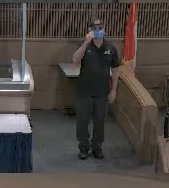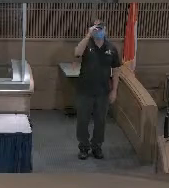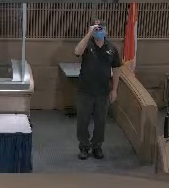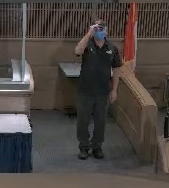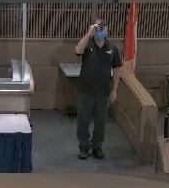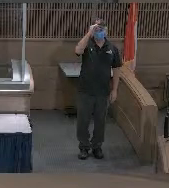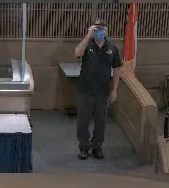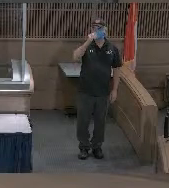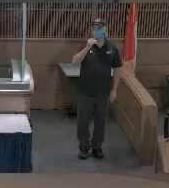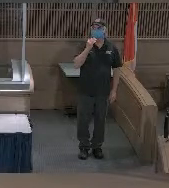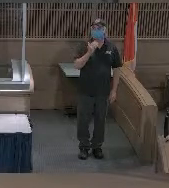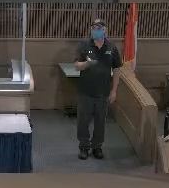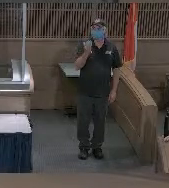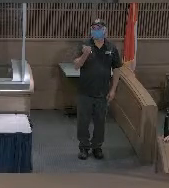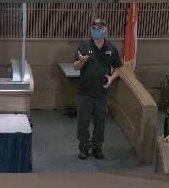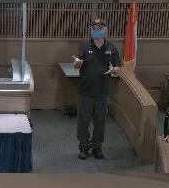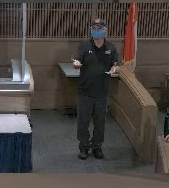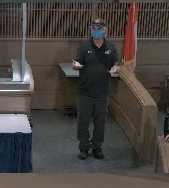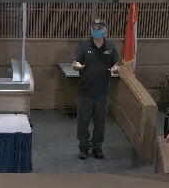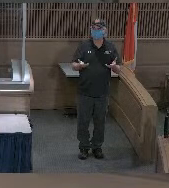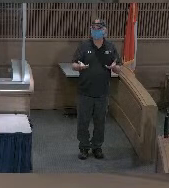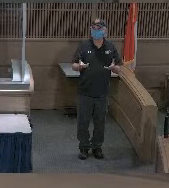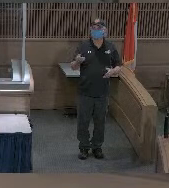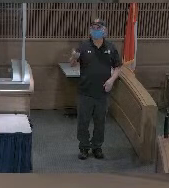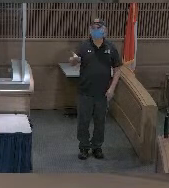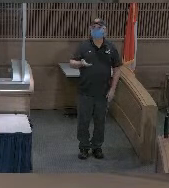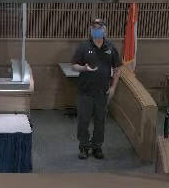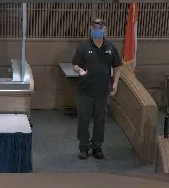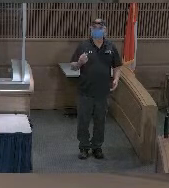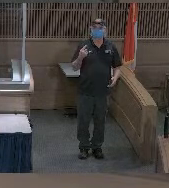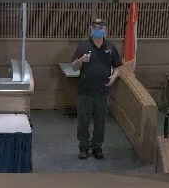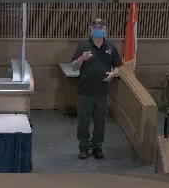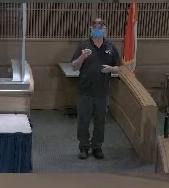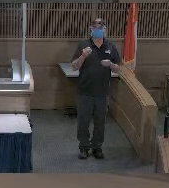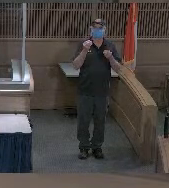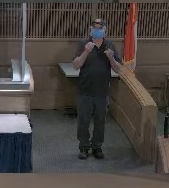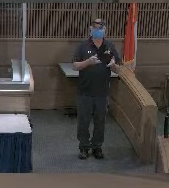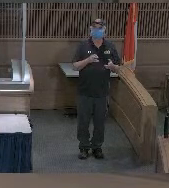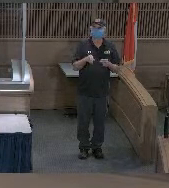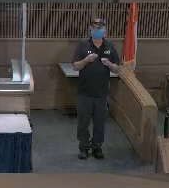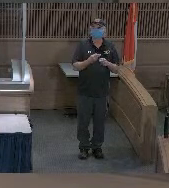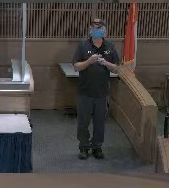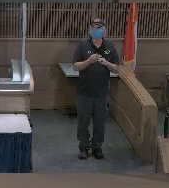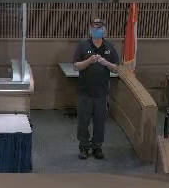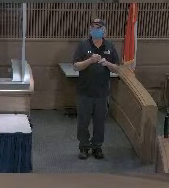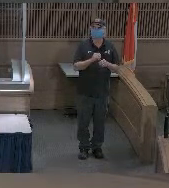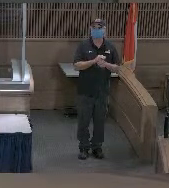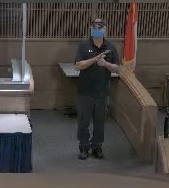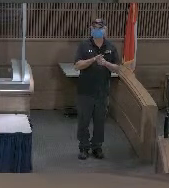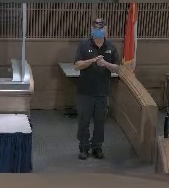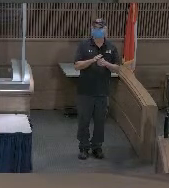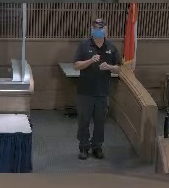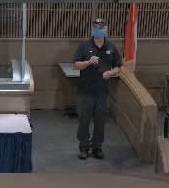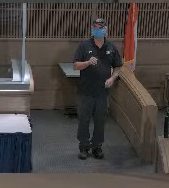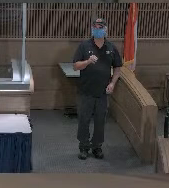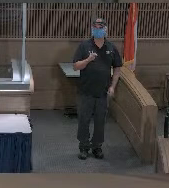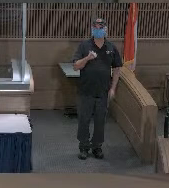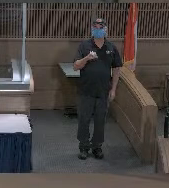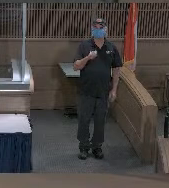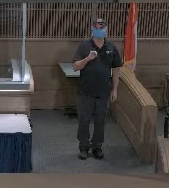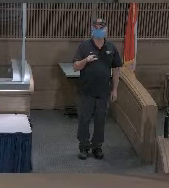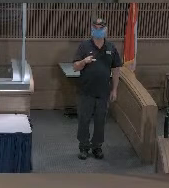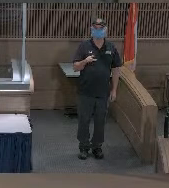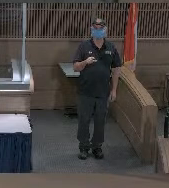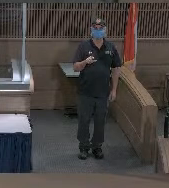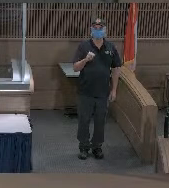Good morning. I want to welcome you to our weekly press briefing with updates on COVID-19. My name is Michael McCoy,